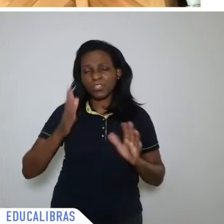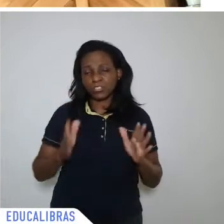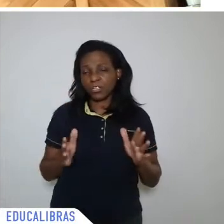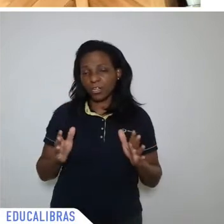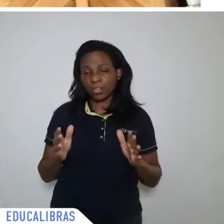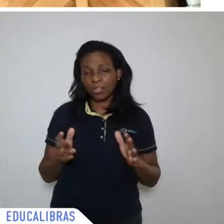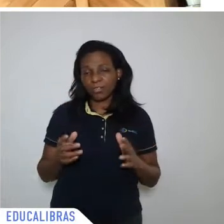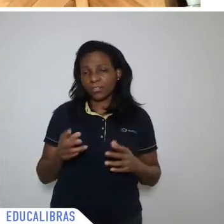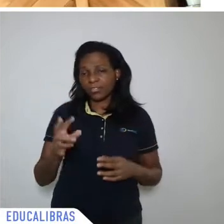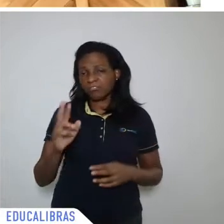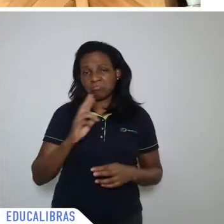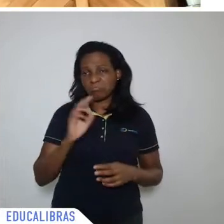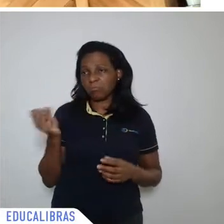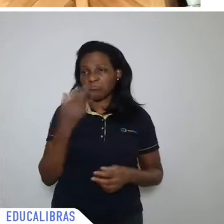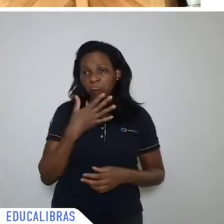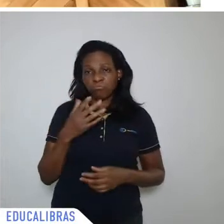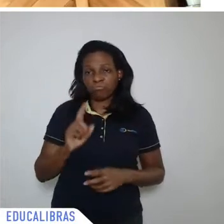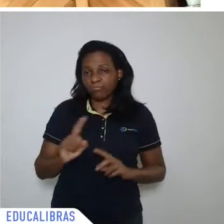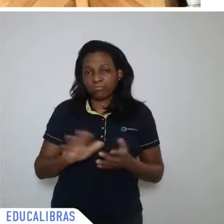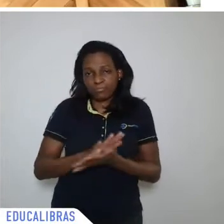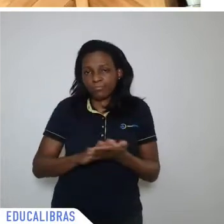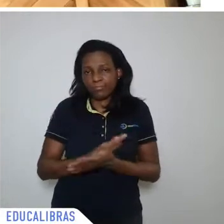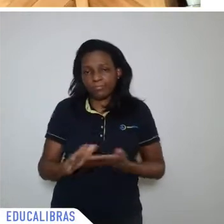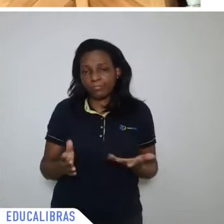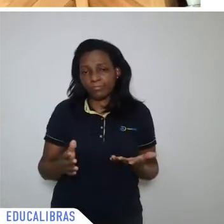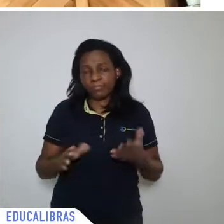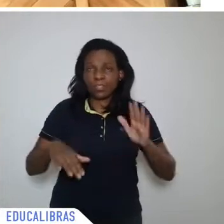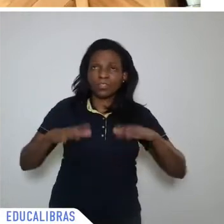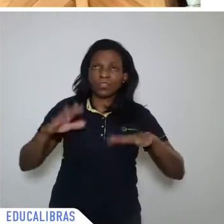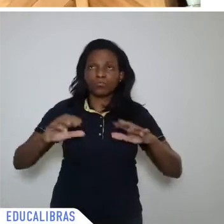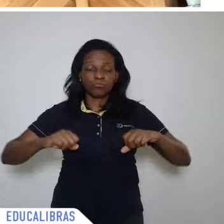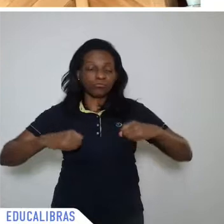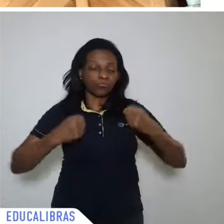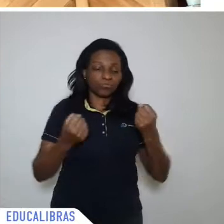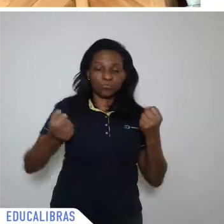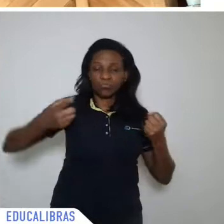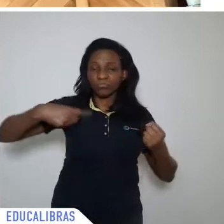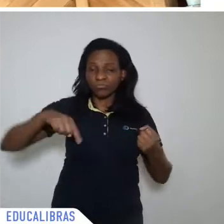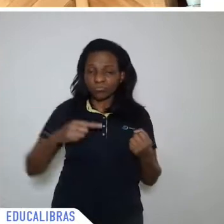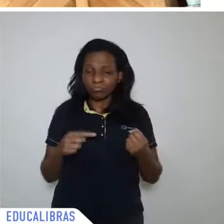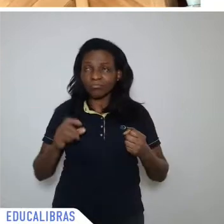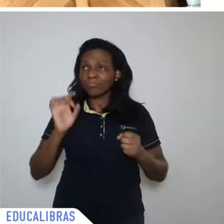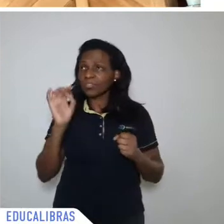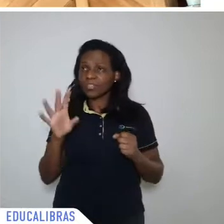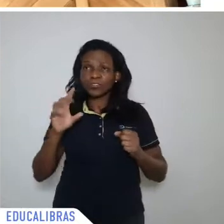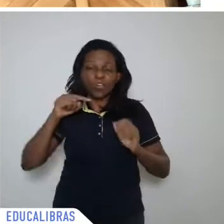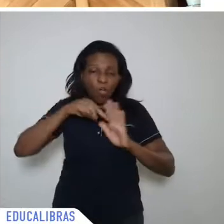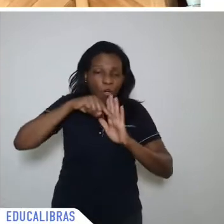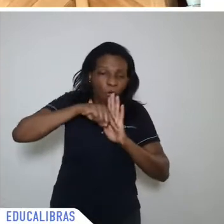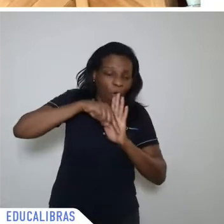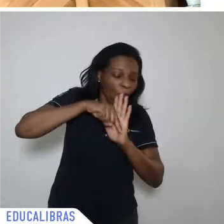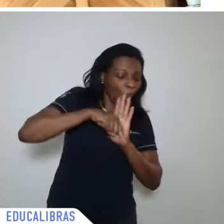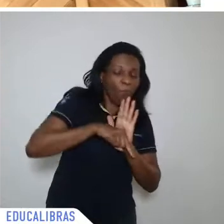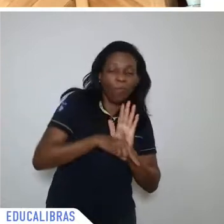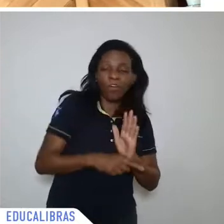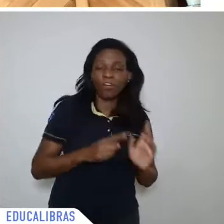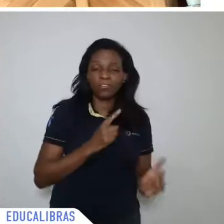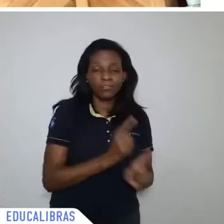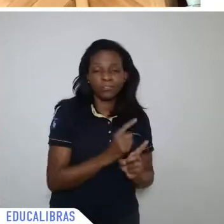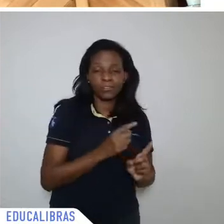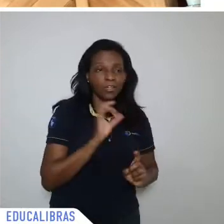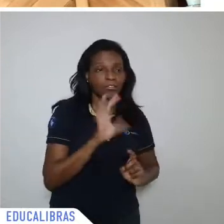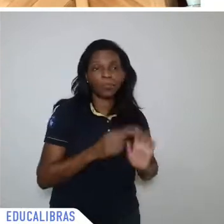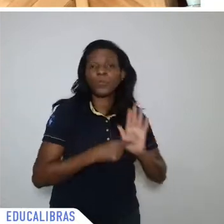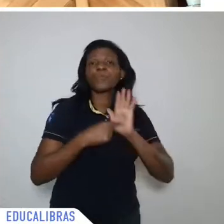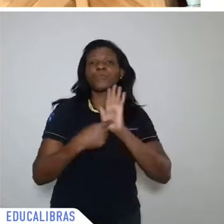of care in Brazil. I knew that before. Maybe our efforts would be to dig into